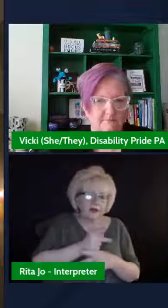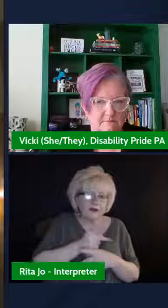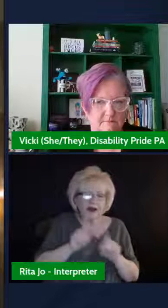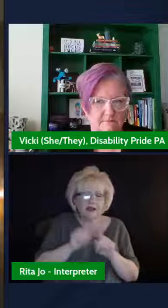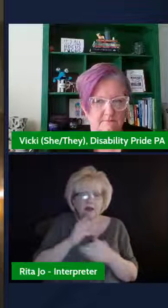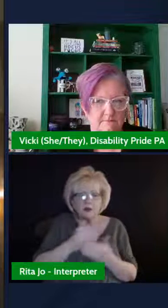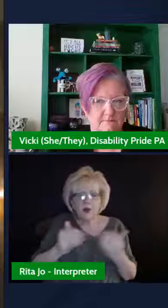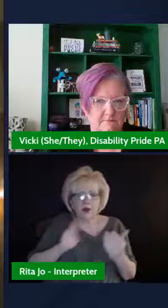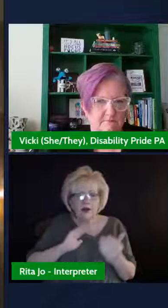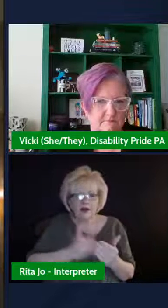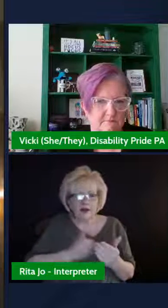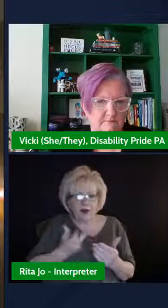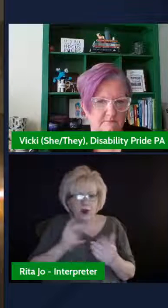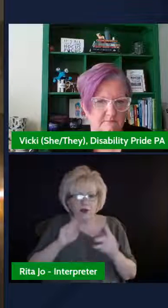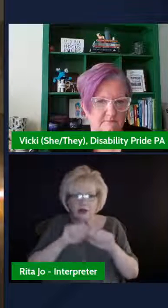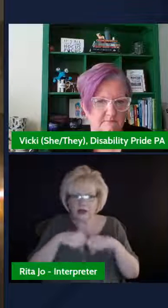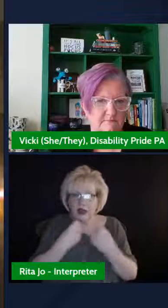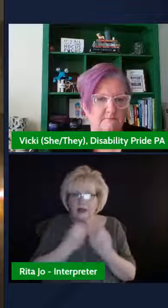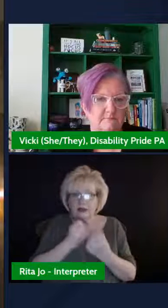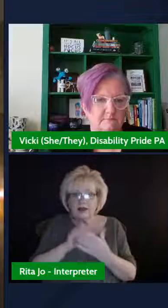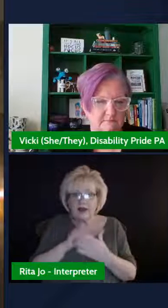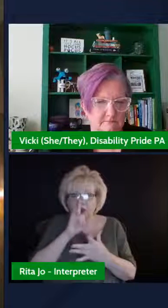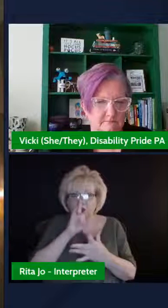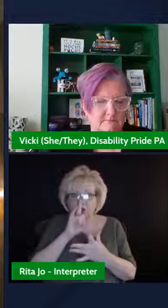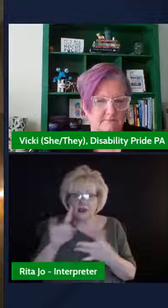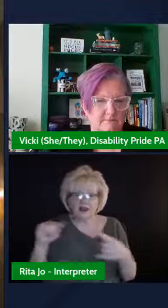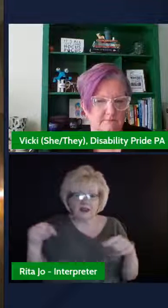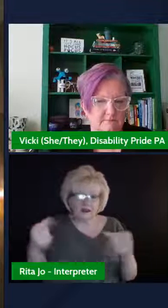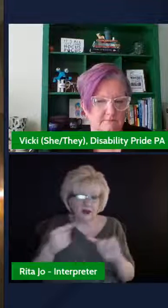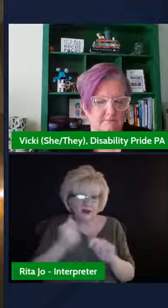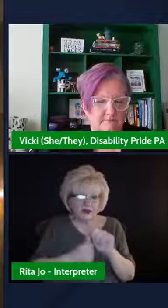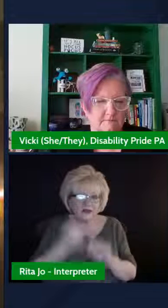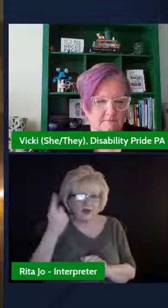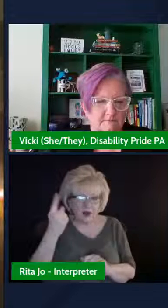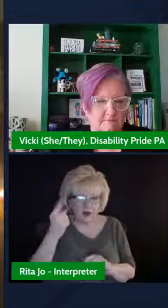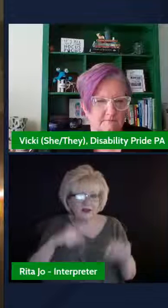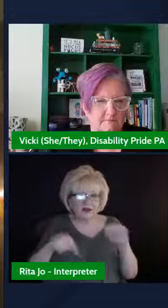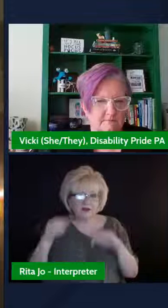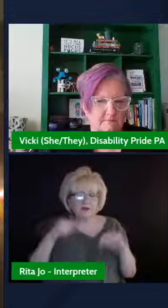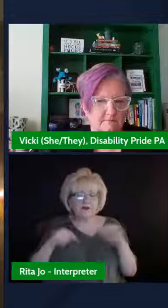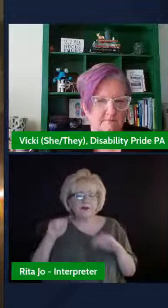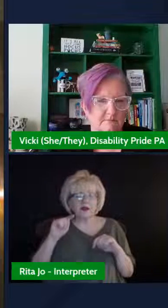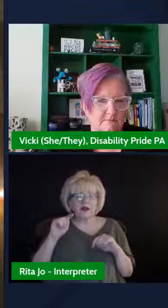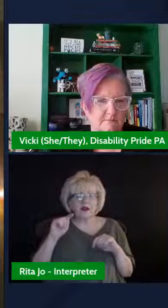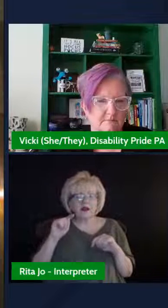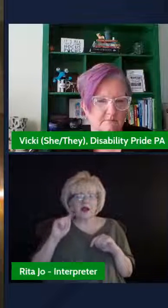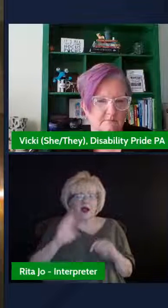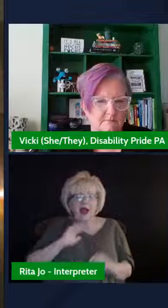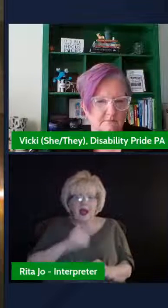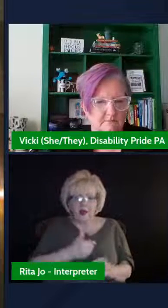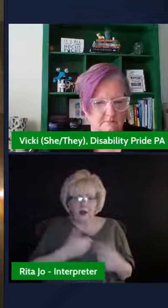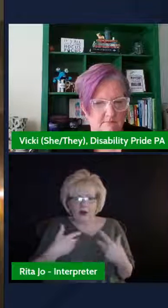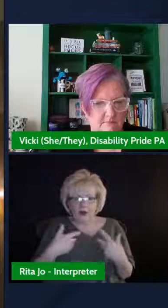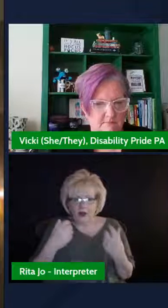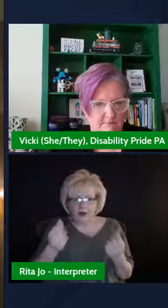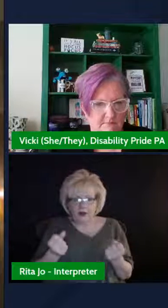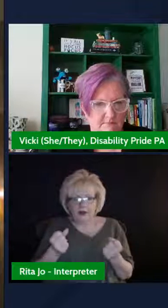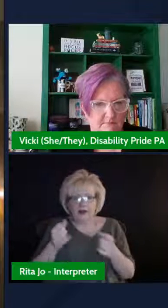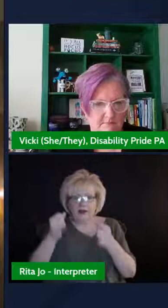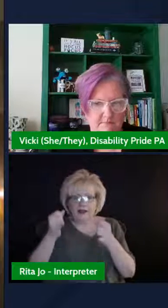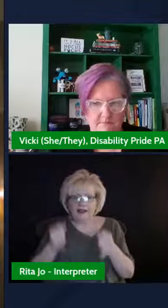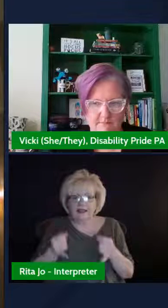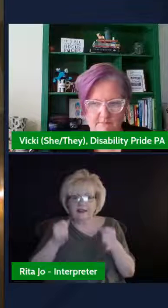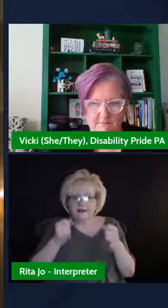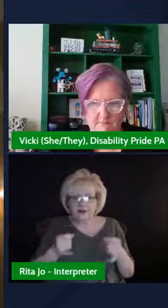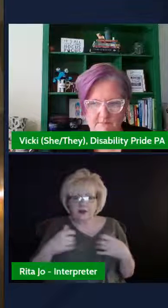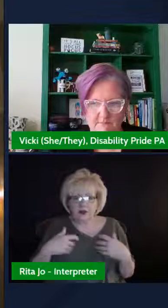society. And that sets everybody back, right? I think I always say to people, our individual health